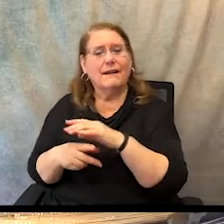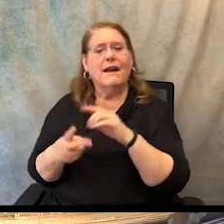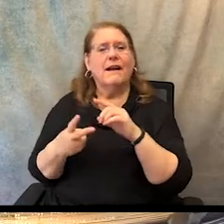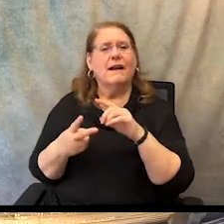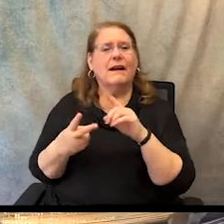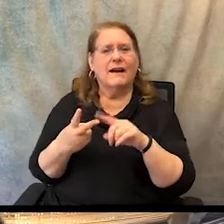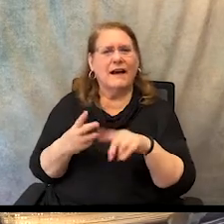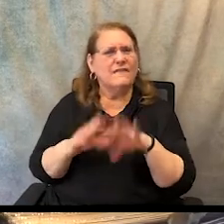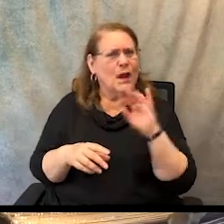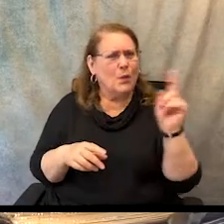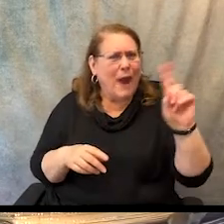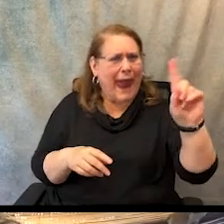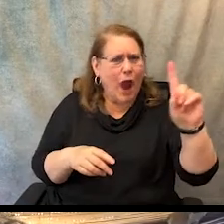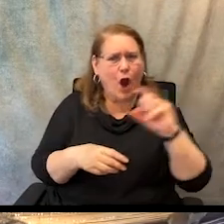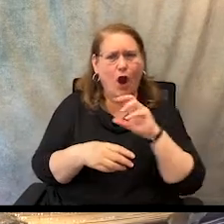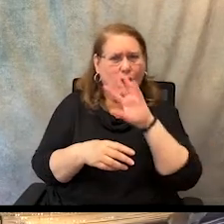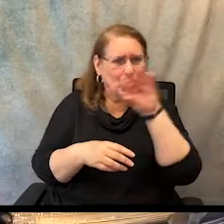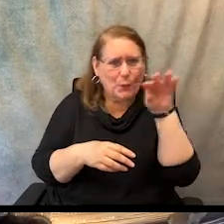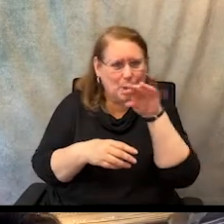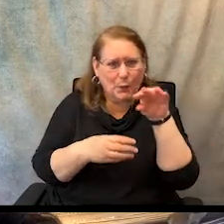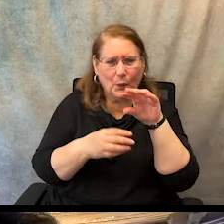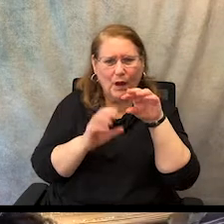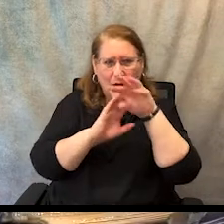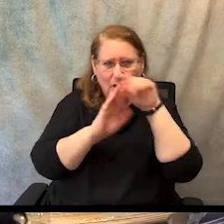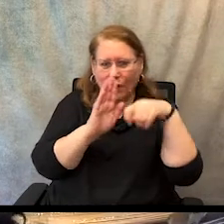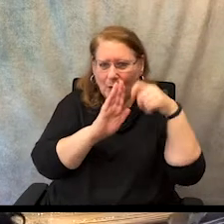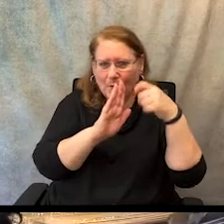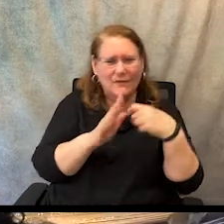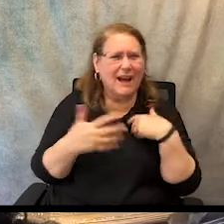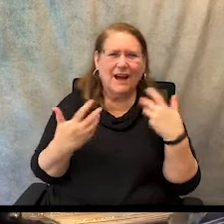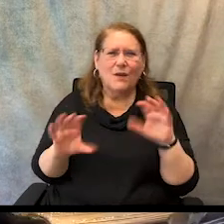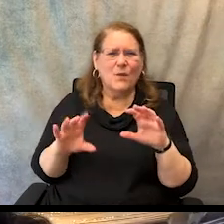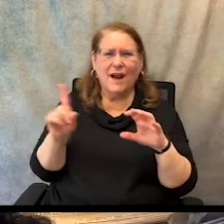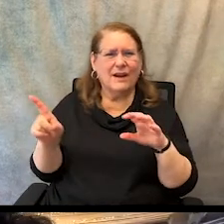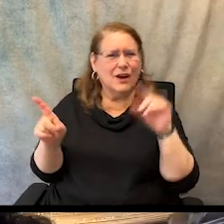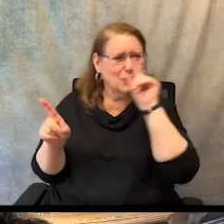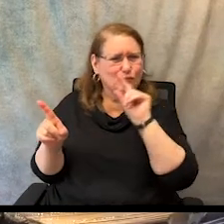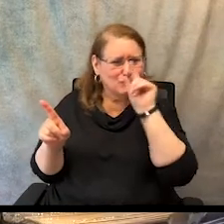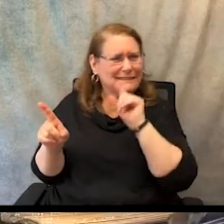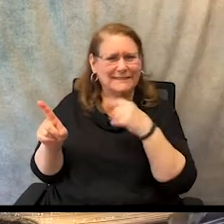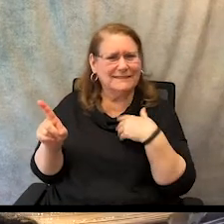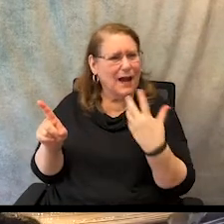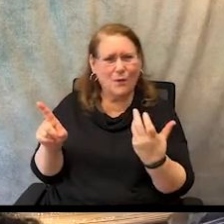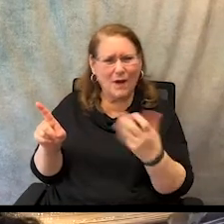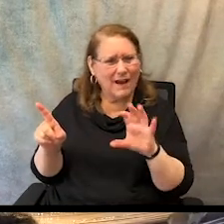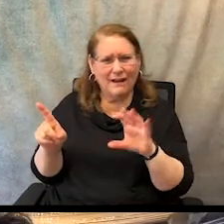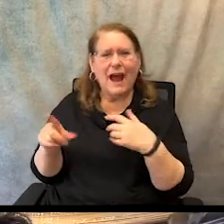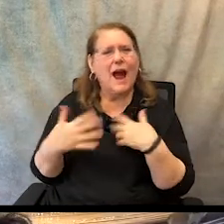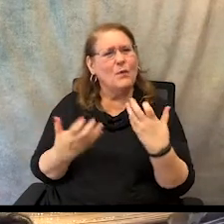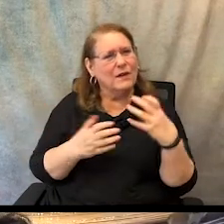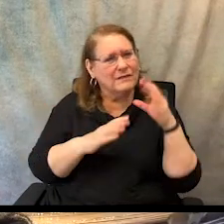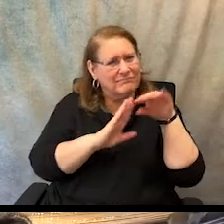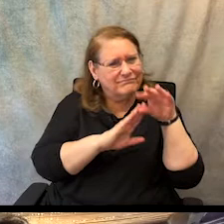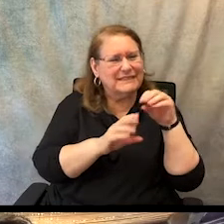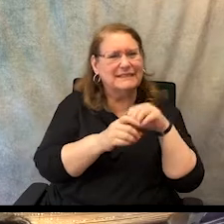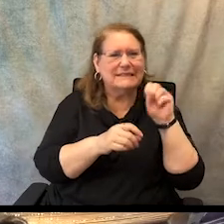was to find a place where I can shoot my movie. I didn't want it, for example, to shoot the movie in Greece. Really, I wanted to shoot the movie